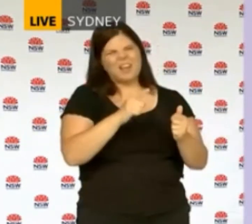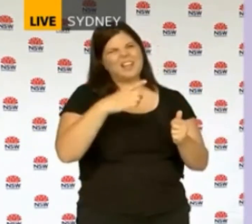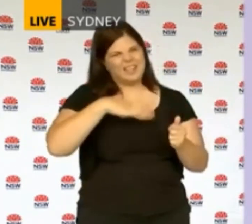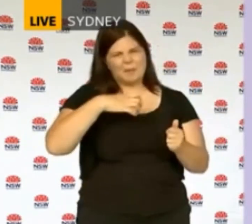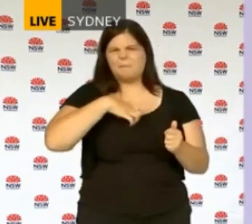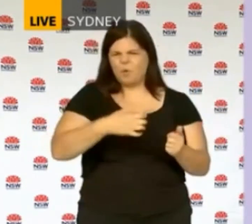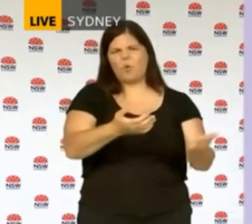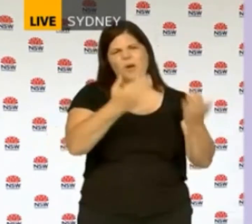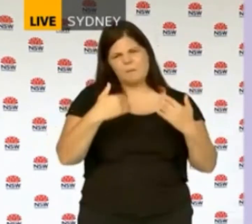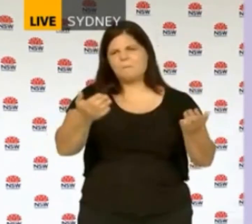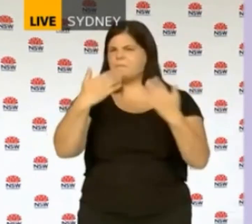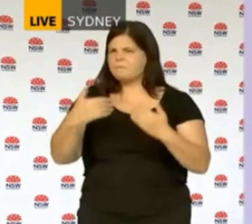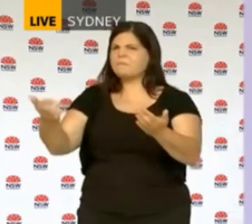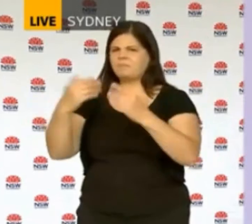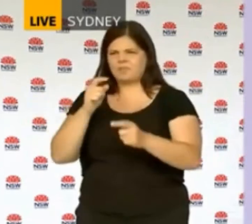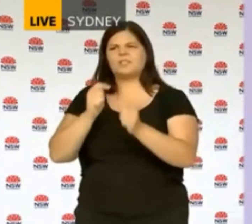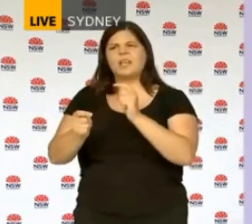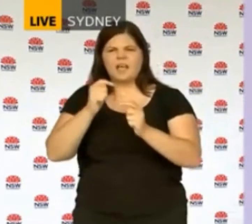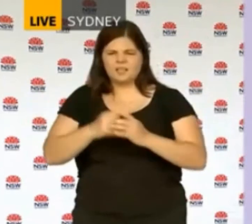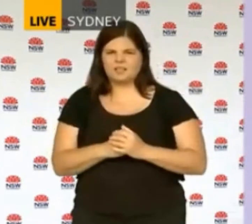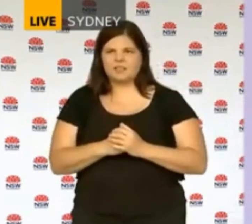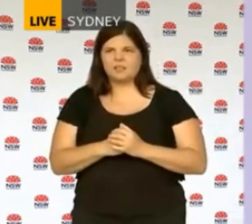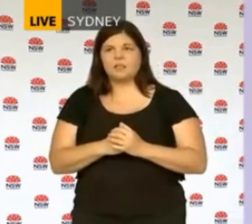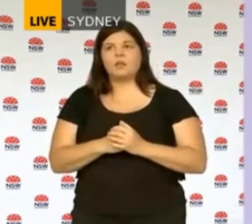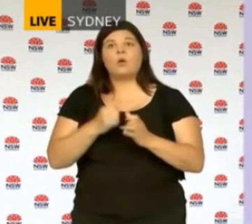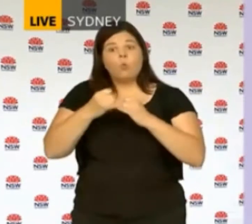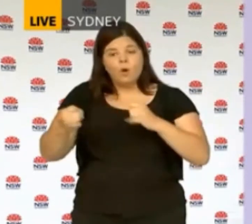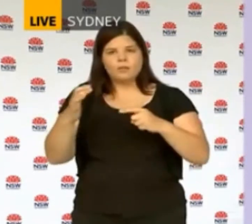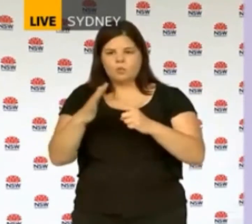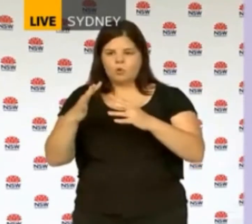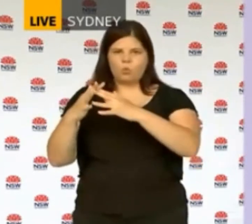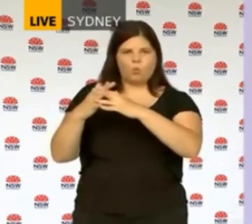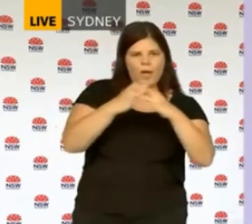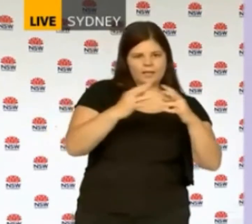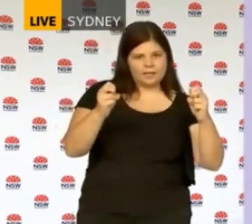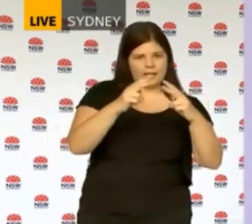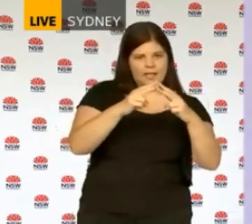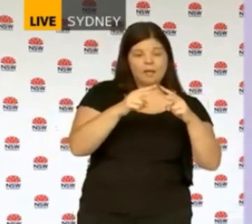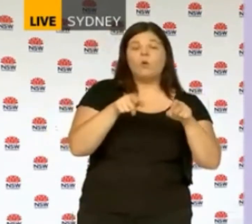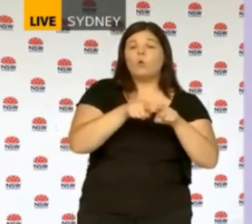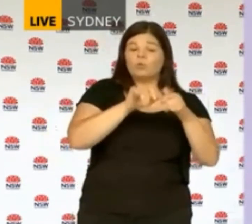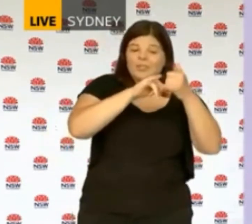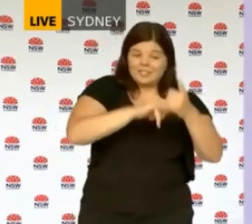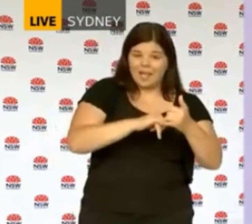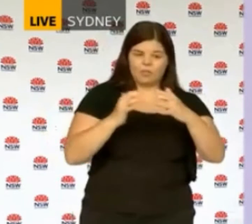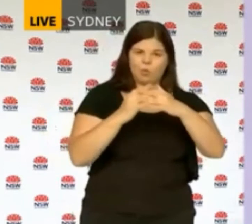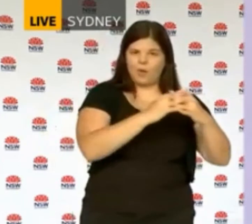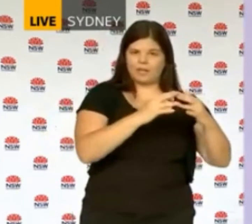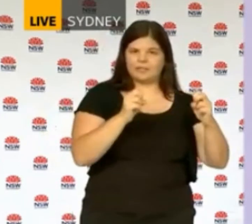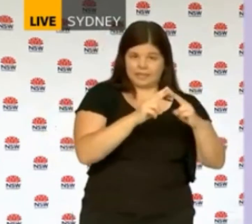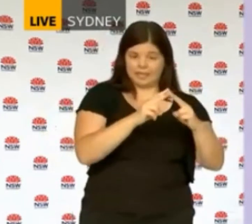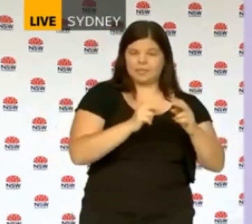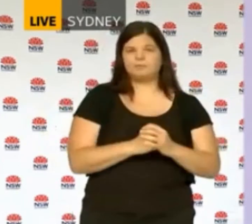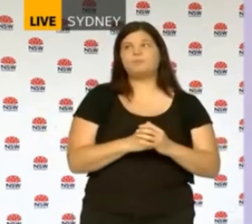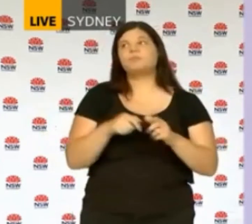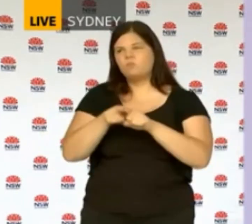need to continue to come out, and that broader Western and Southwestern Sydney, it is critical we have those high rates of testing, as well as the